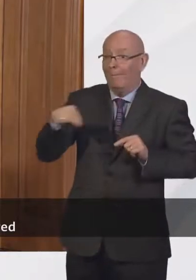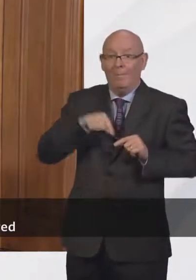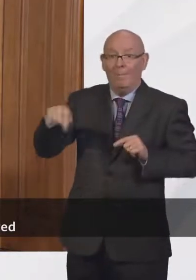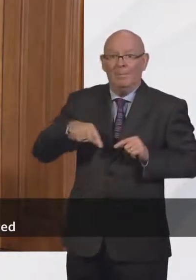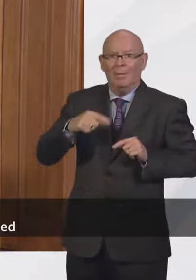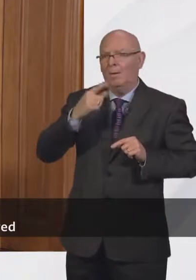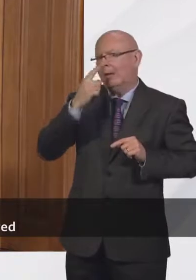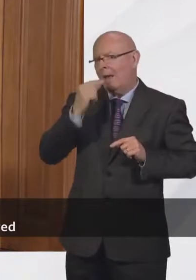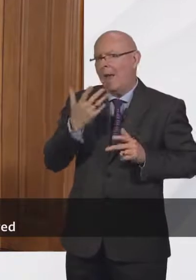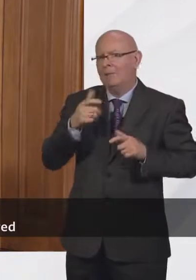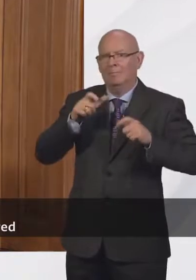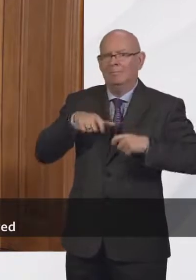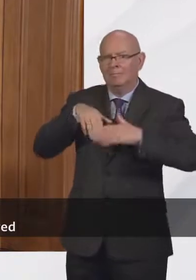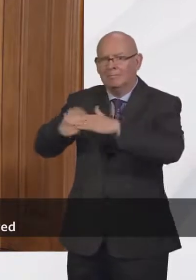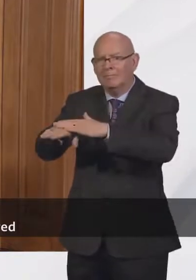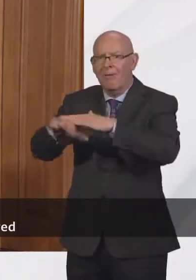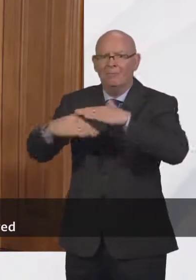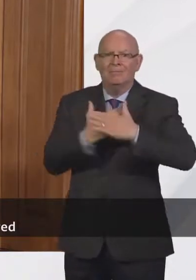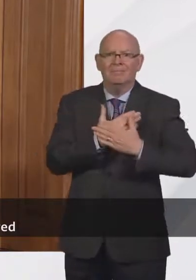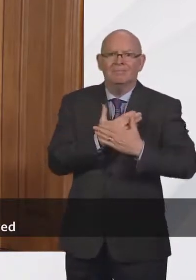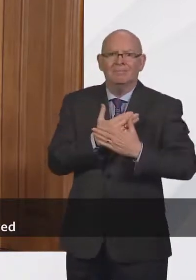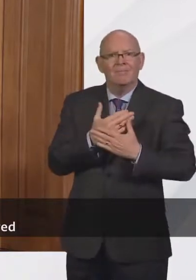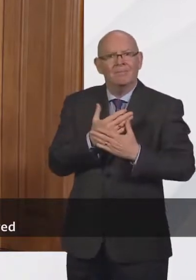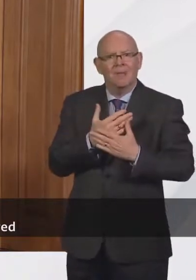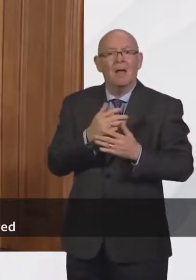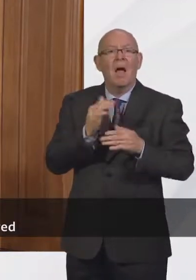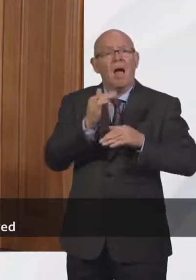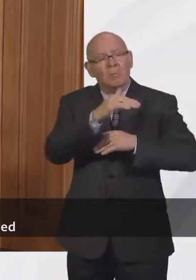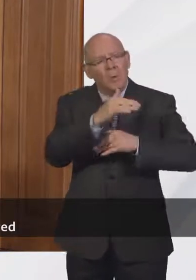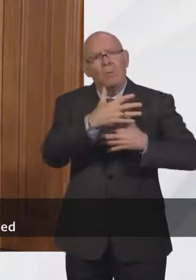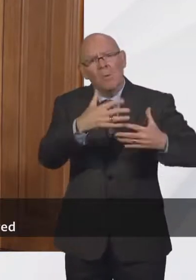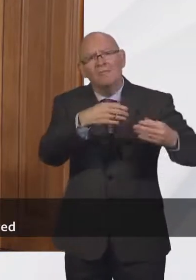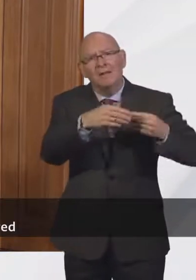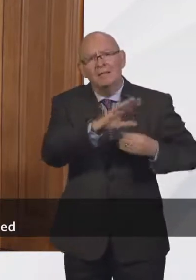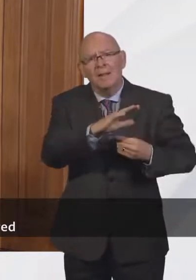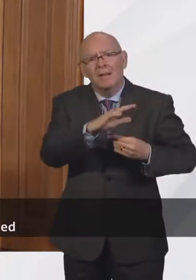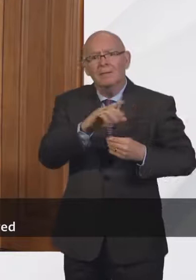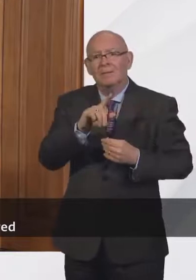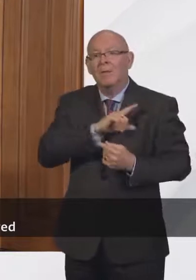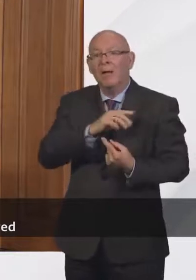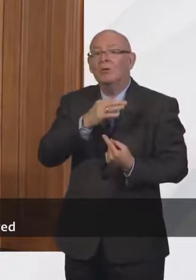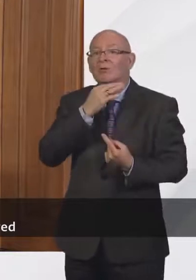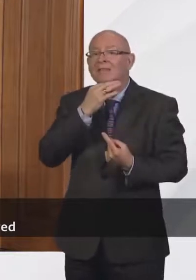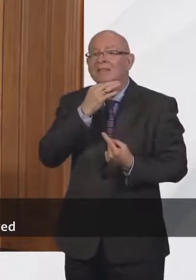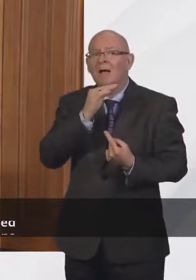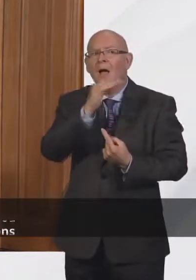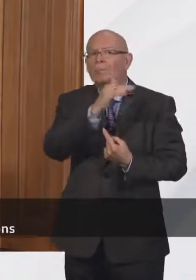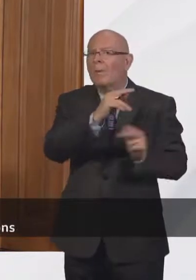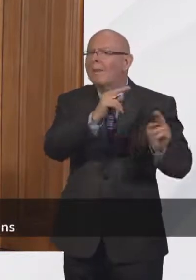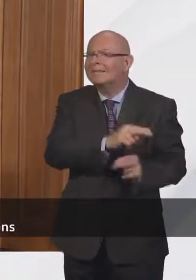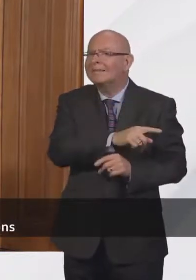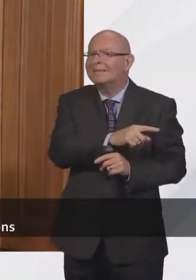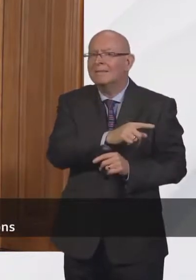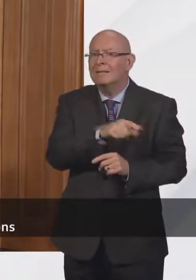way. And a lot of the changes are about emphasising things that we can do. And it is really critical that individuals